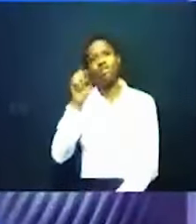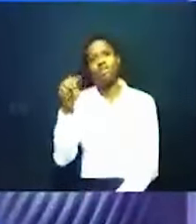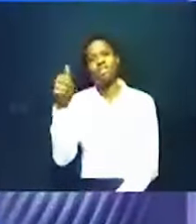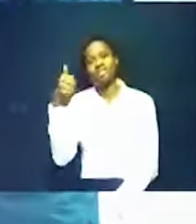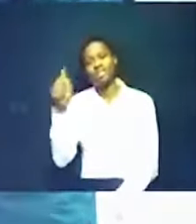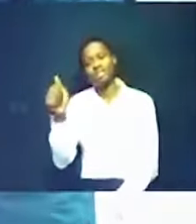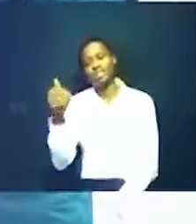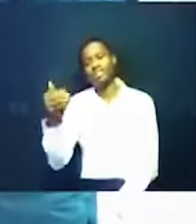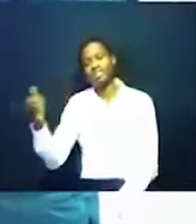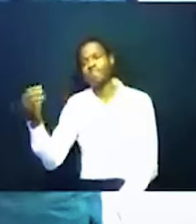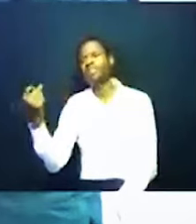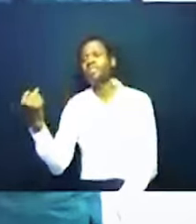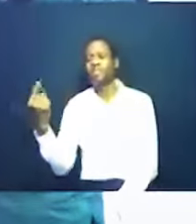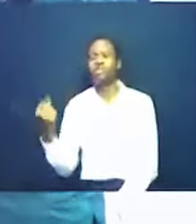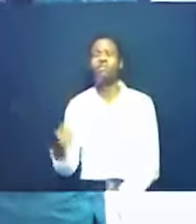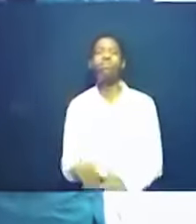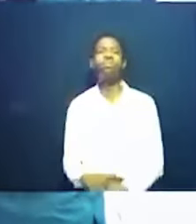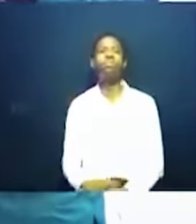Corinthians 4, verse 10 and 11.